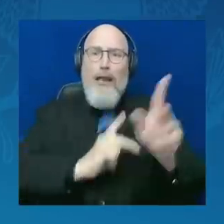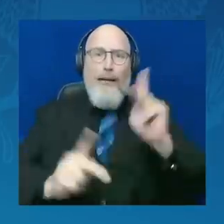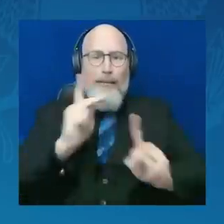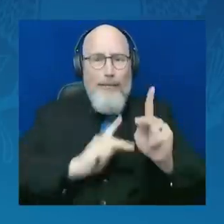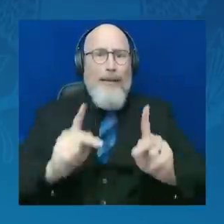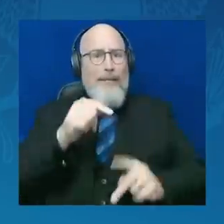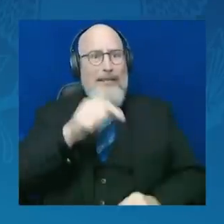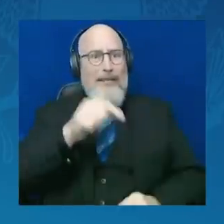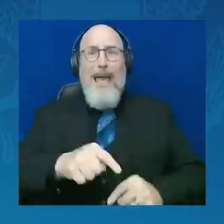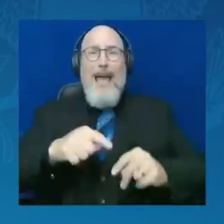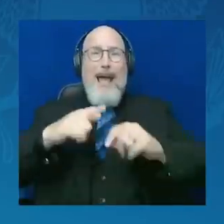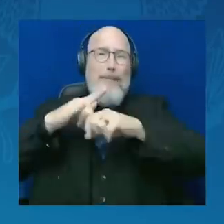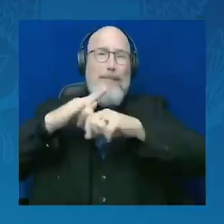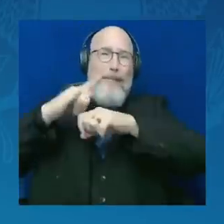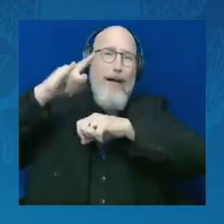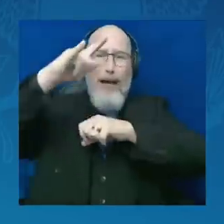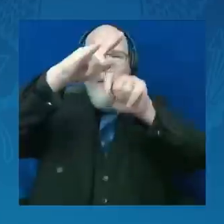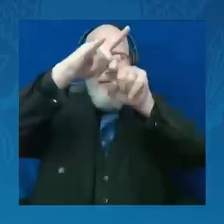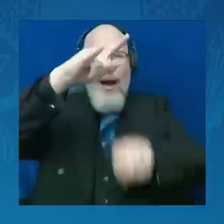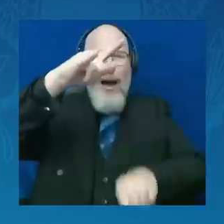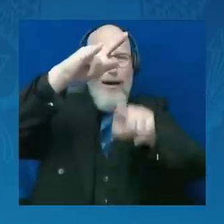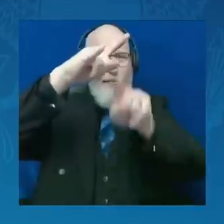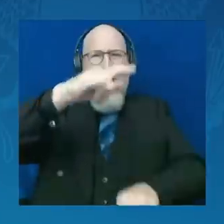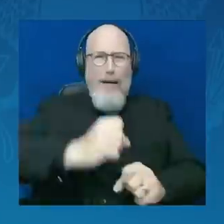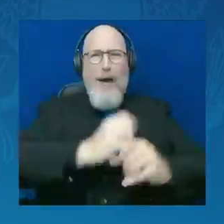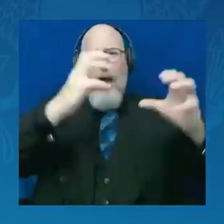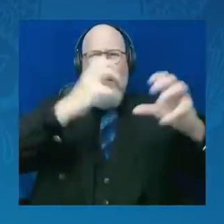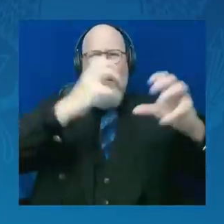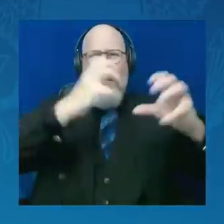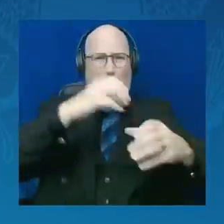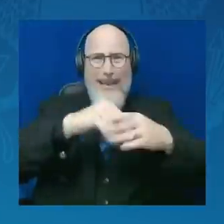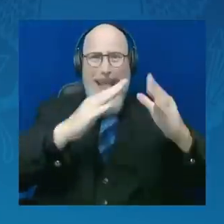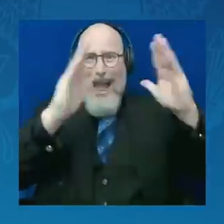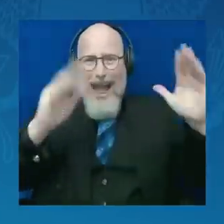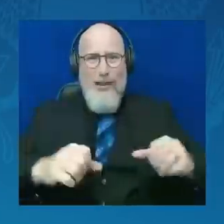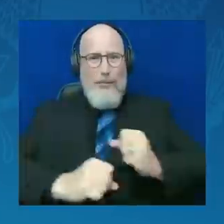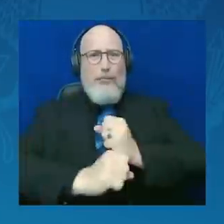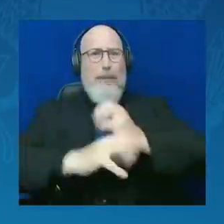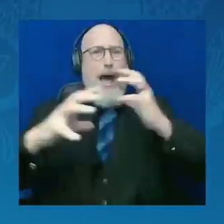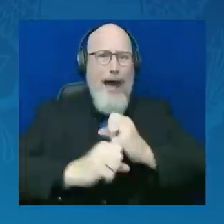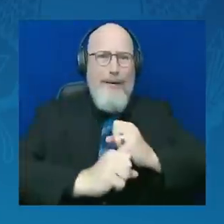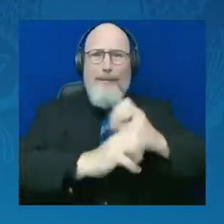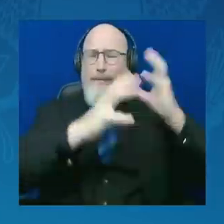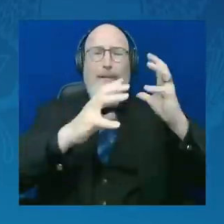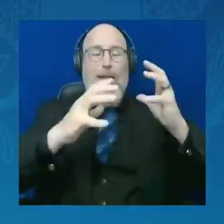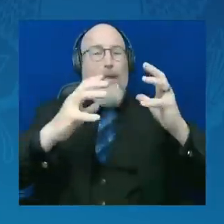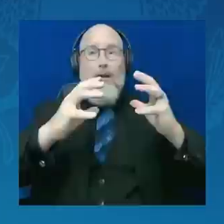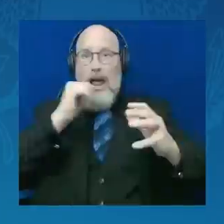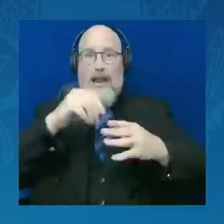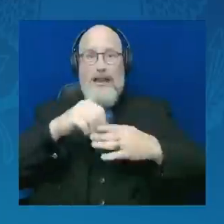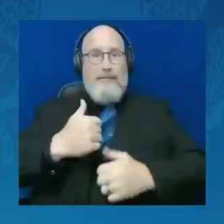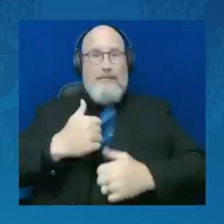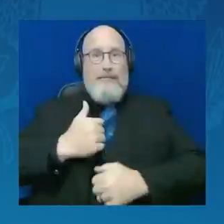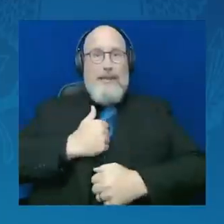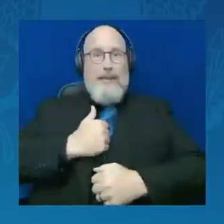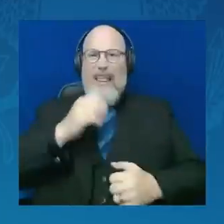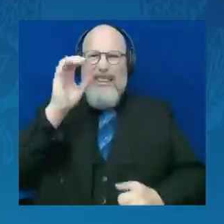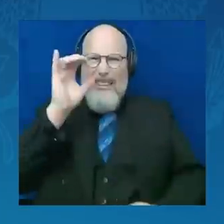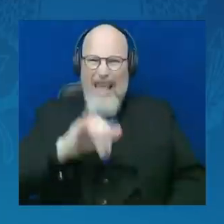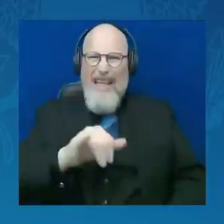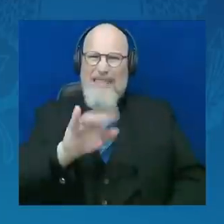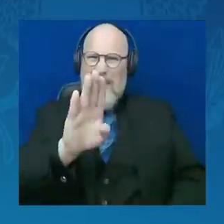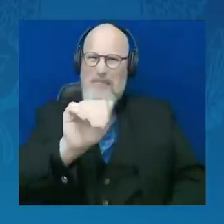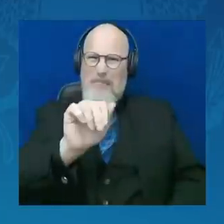into residential houses, where there are no military installations, then this is an act of barbarity, bearing the features of